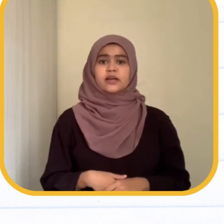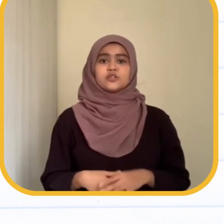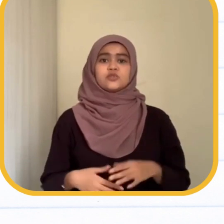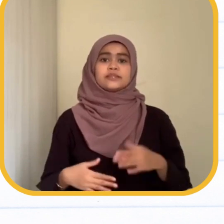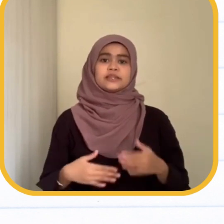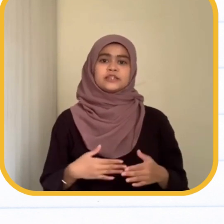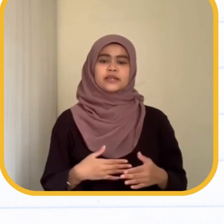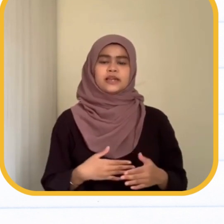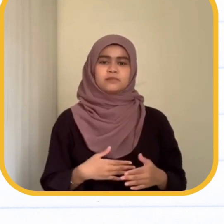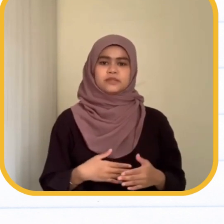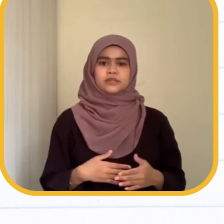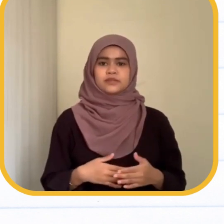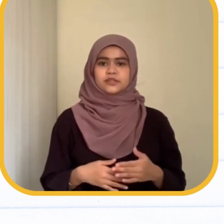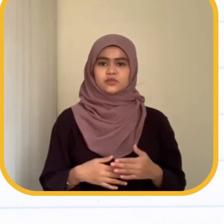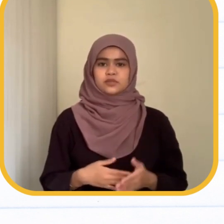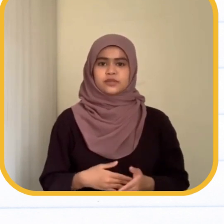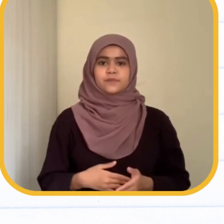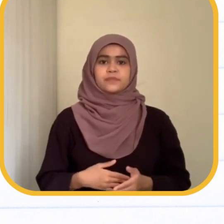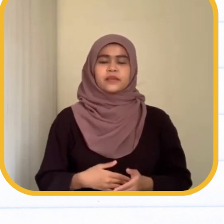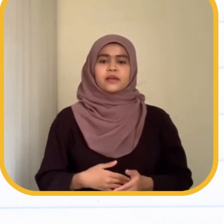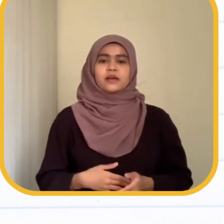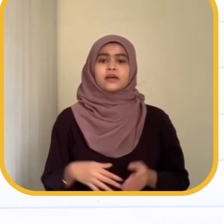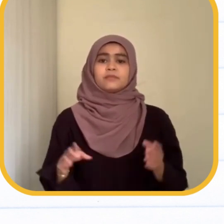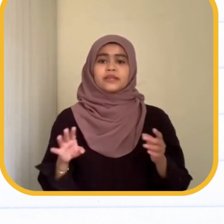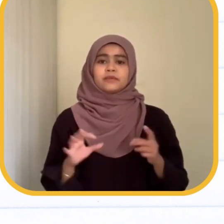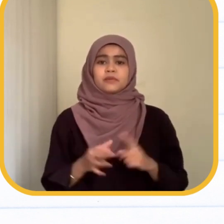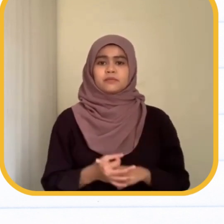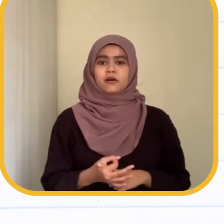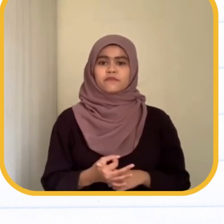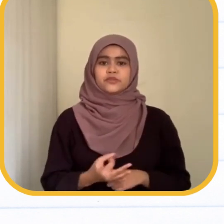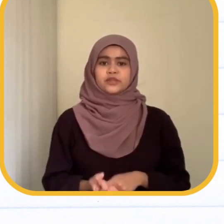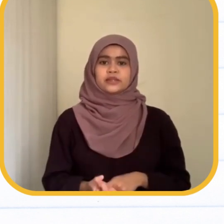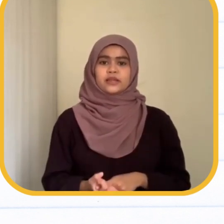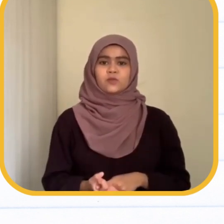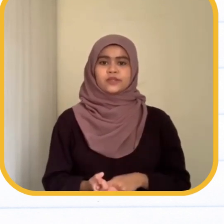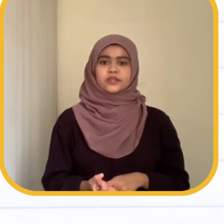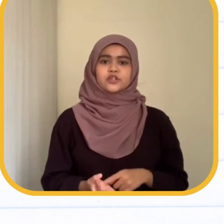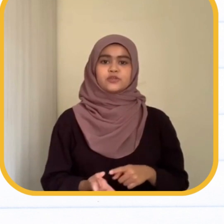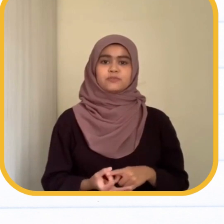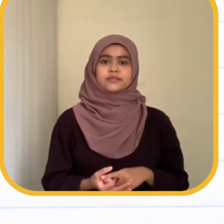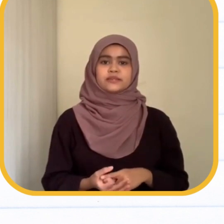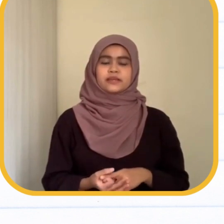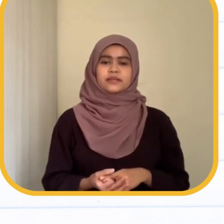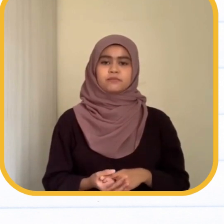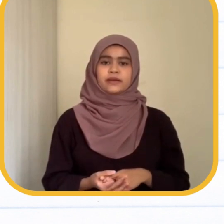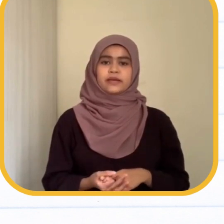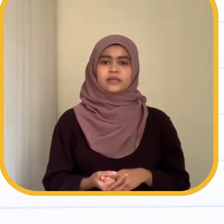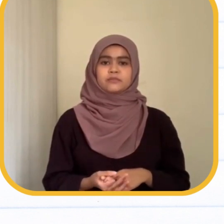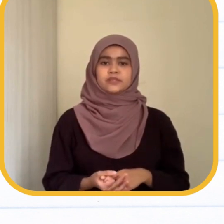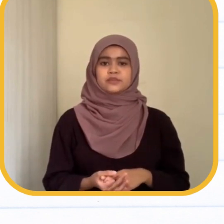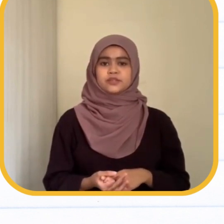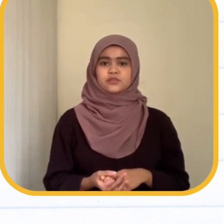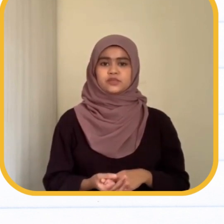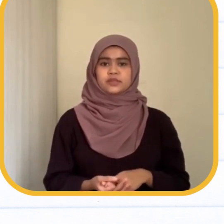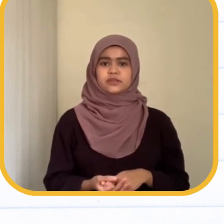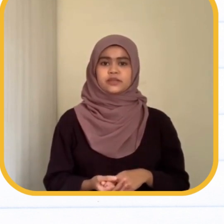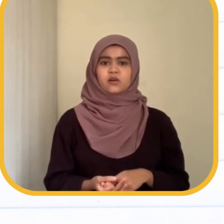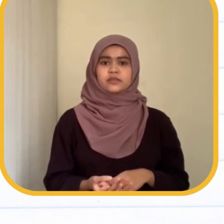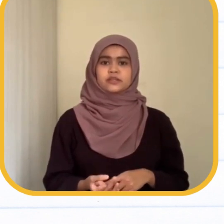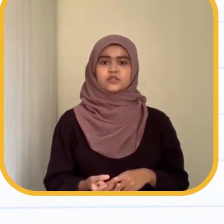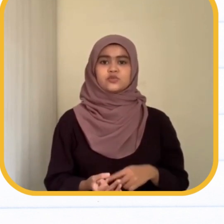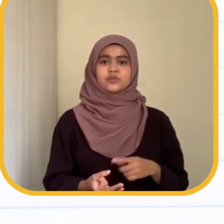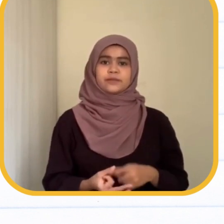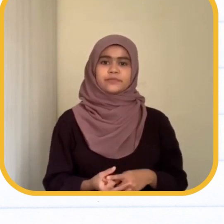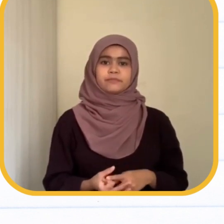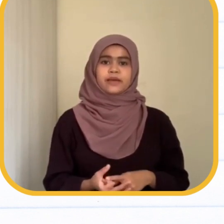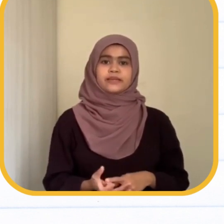language to teach the elementary student. A minimum of 3 languages should be studied by elementary students in